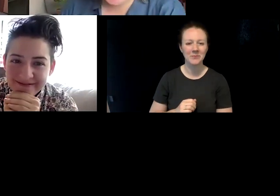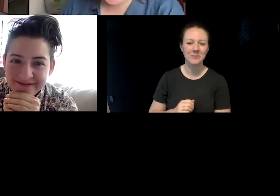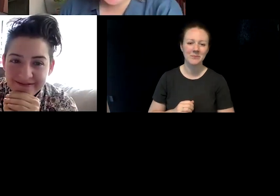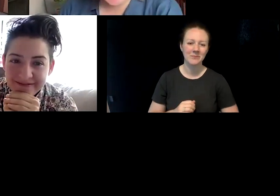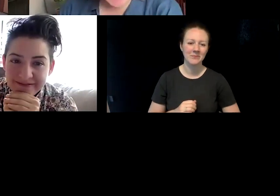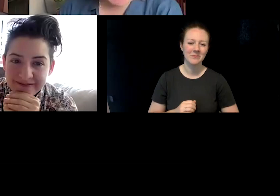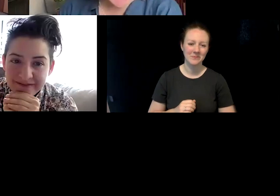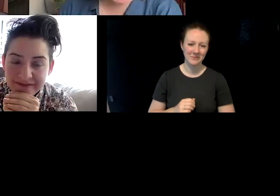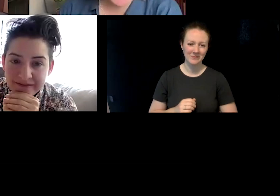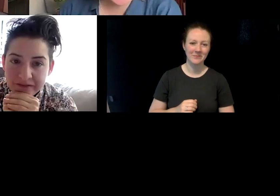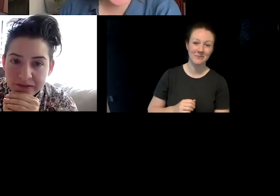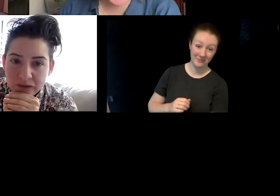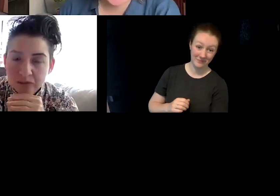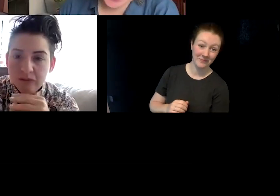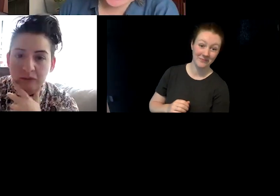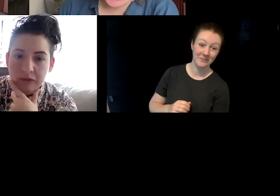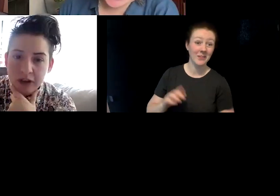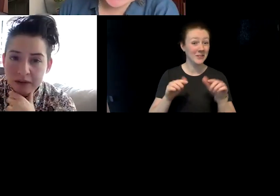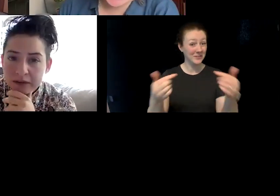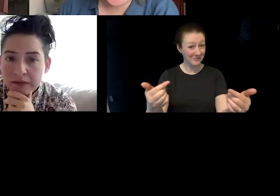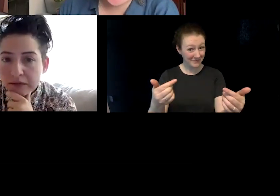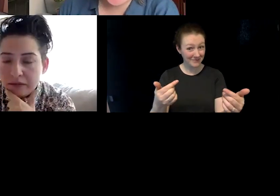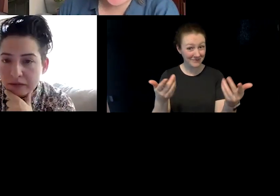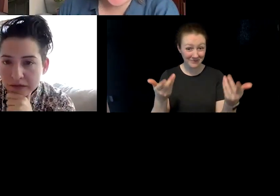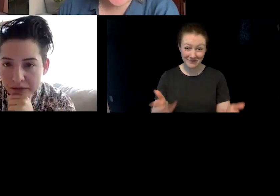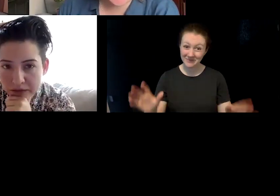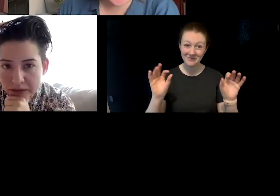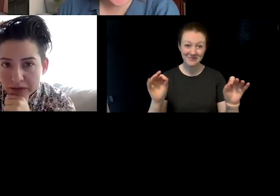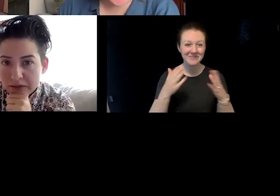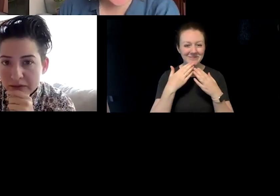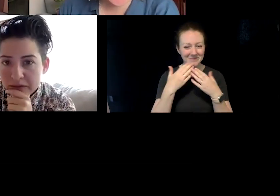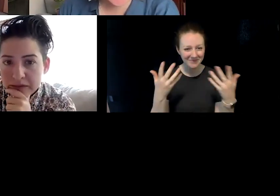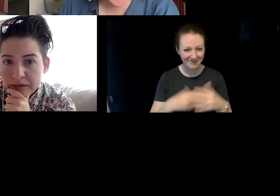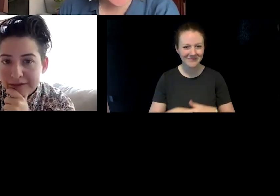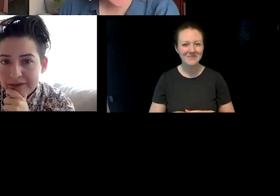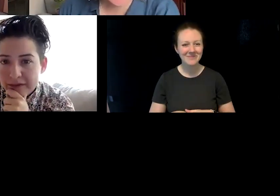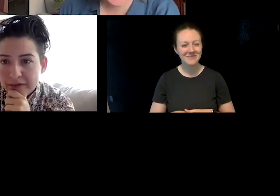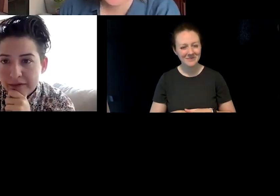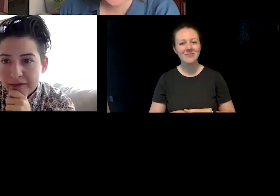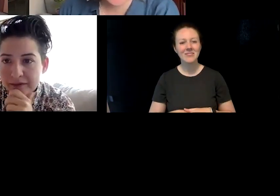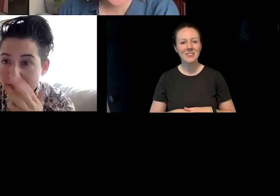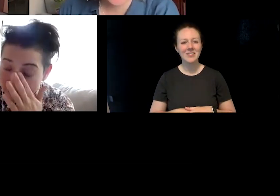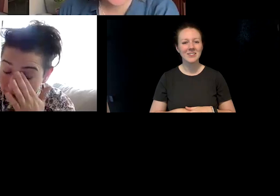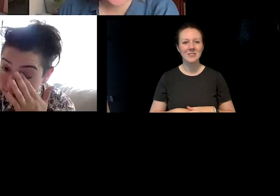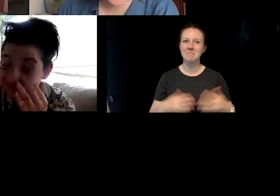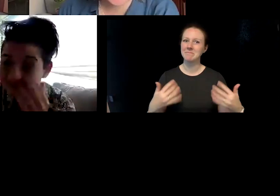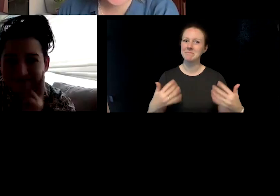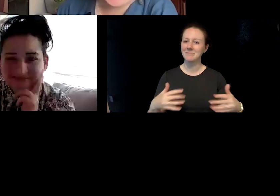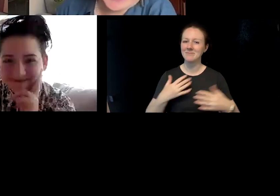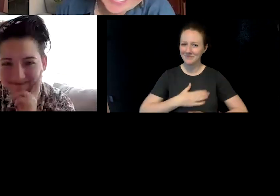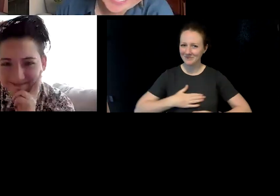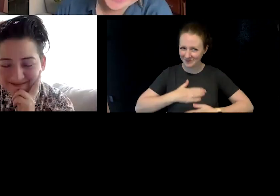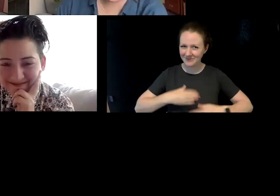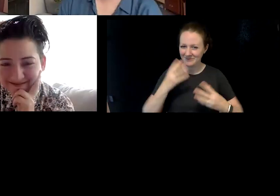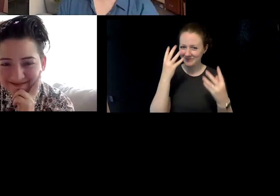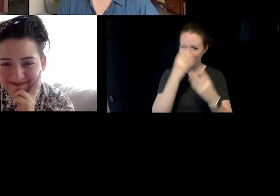All right. I'm gonna pass back to you. Yeah, I think so. Okay. Thank you so much, everyone. What a joyful and lovely morning.